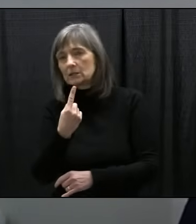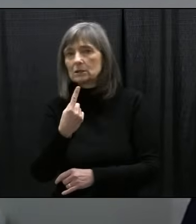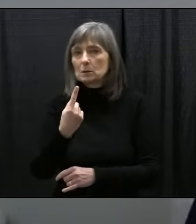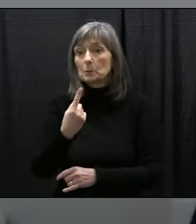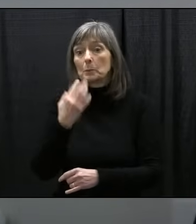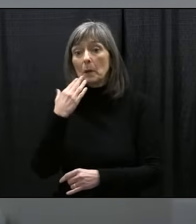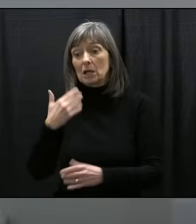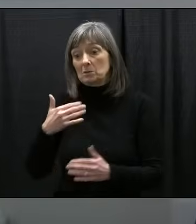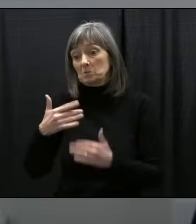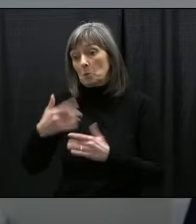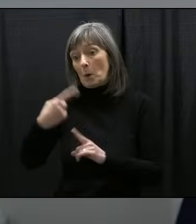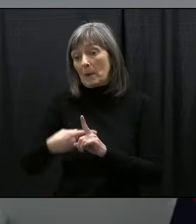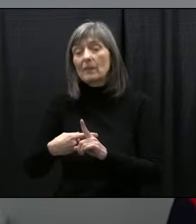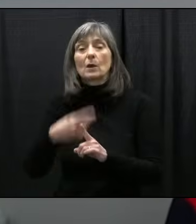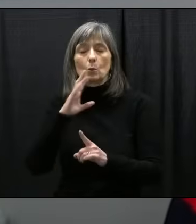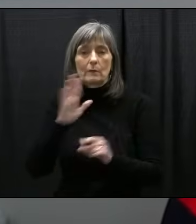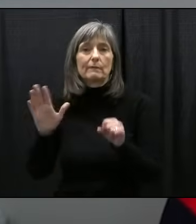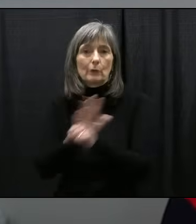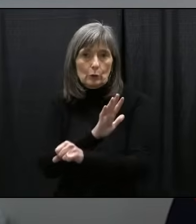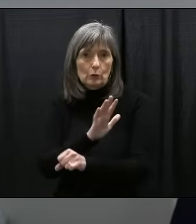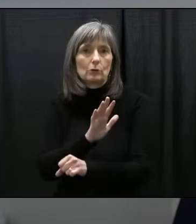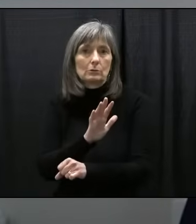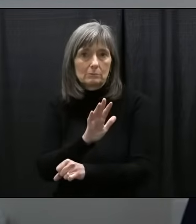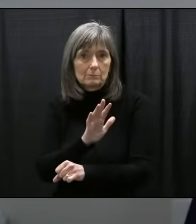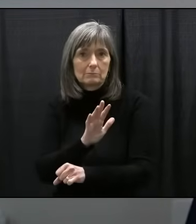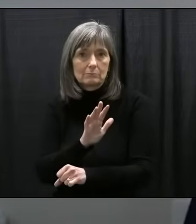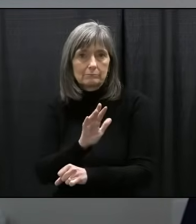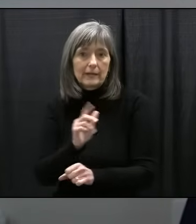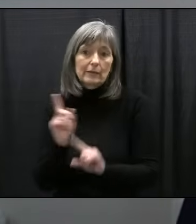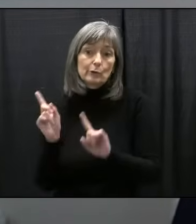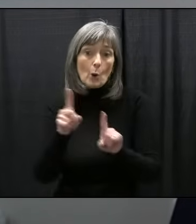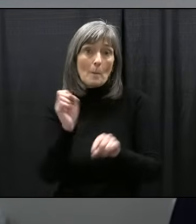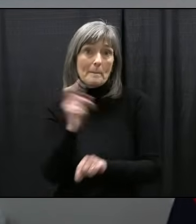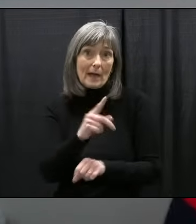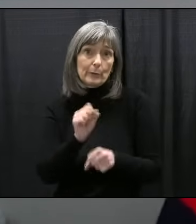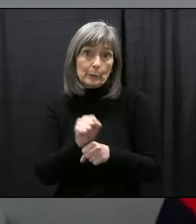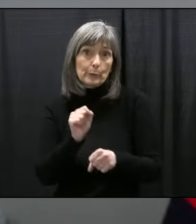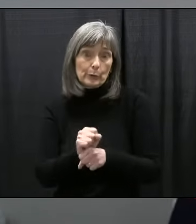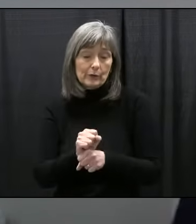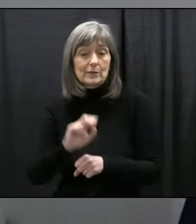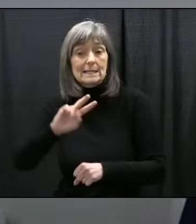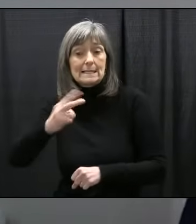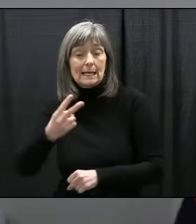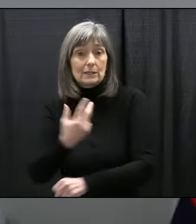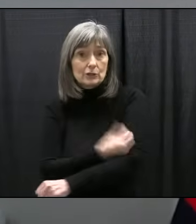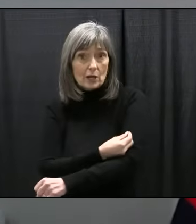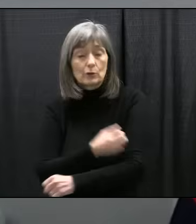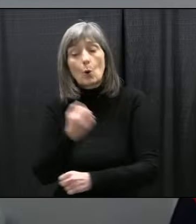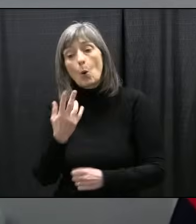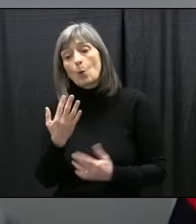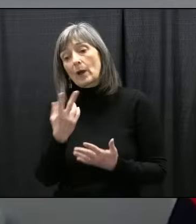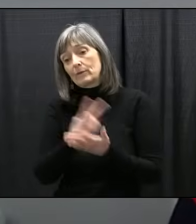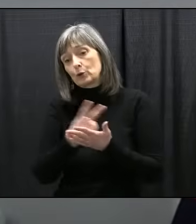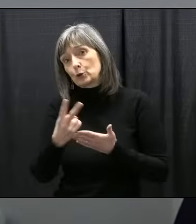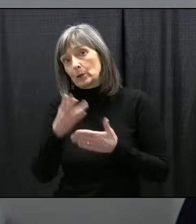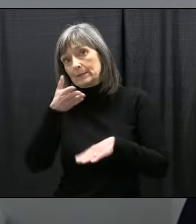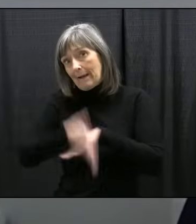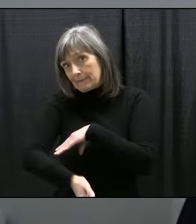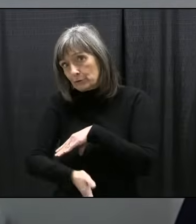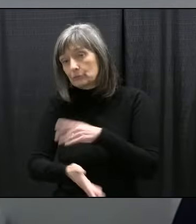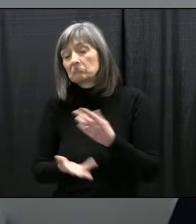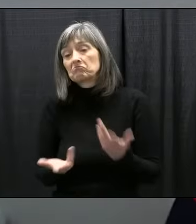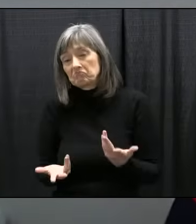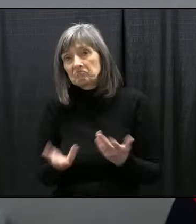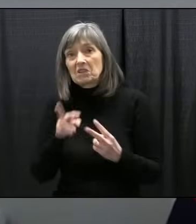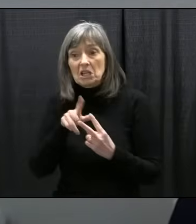in the fullness of time, obviously, be able to resume their work once they've had their second shot and or done their